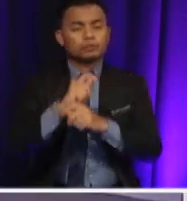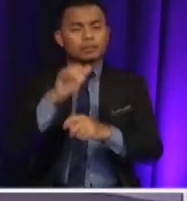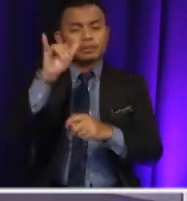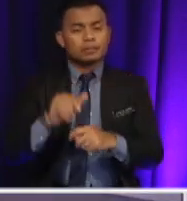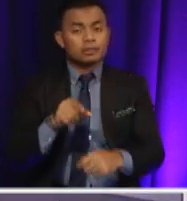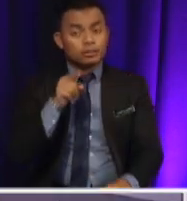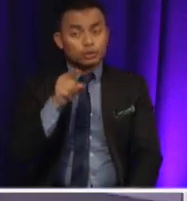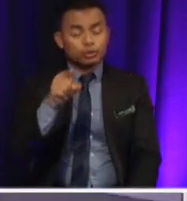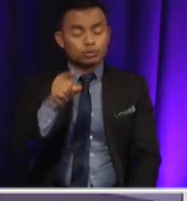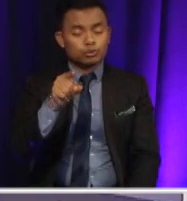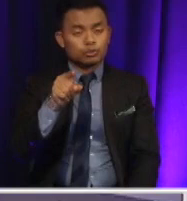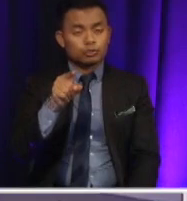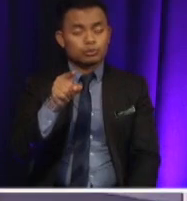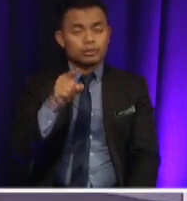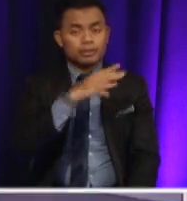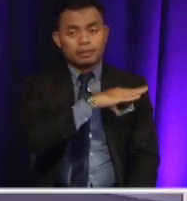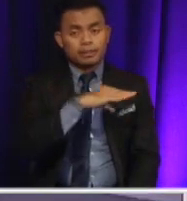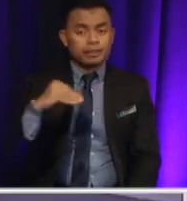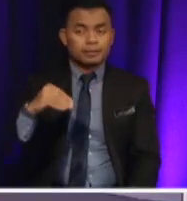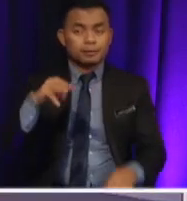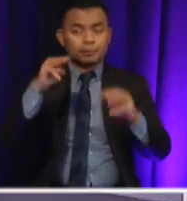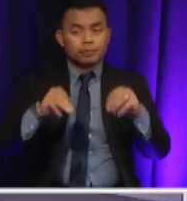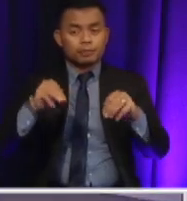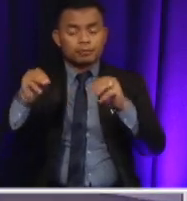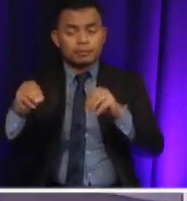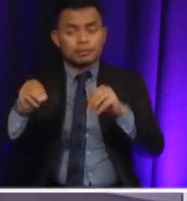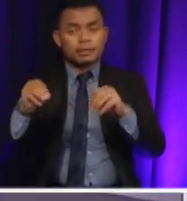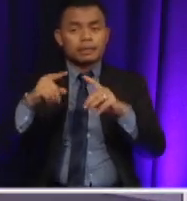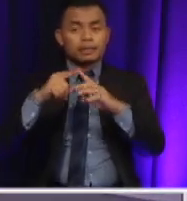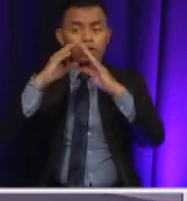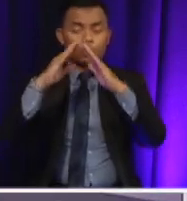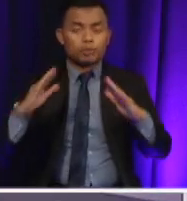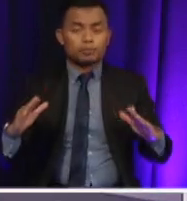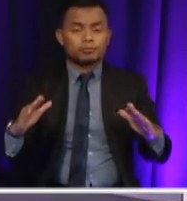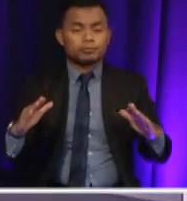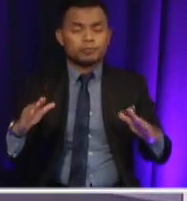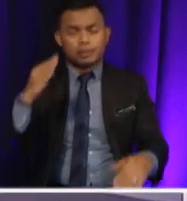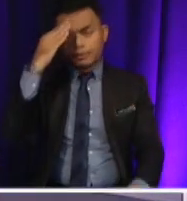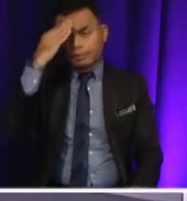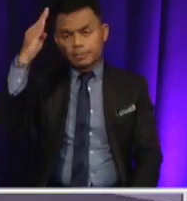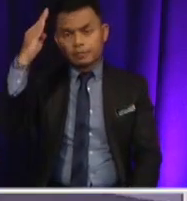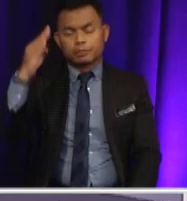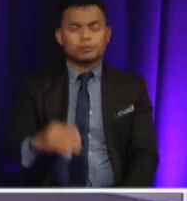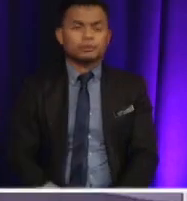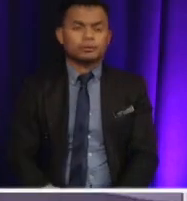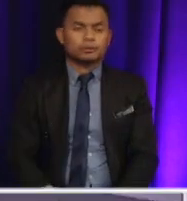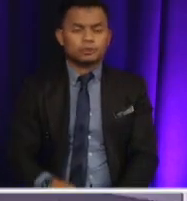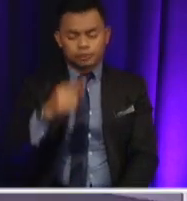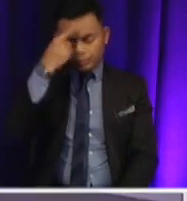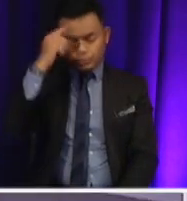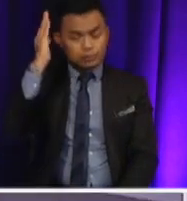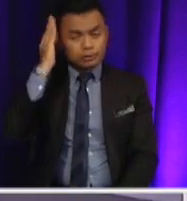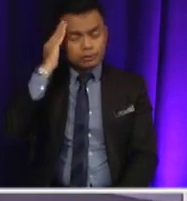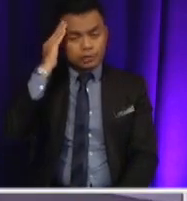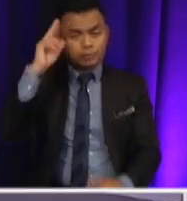do, you, Divya, and also the pupils at home. Together with me, I want yes. you to respond to the poem now that we know the meaning. They are